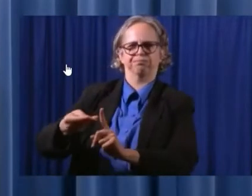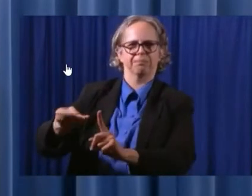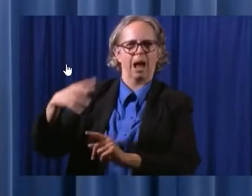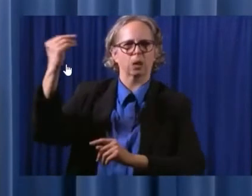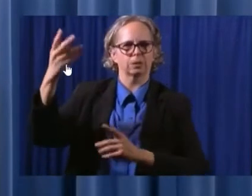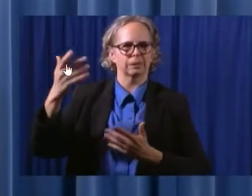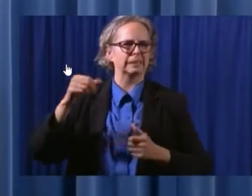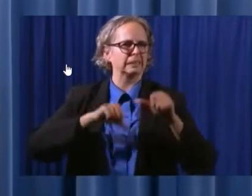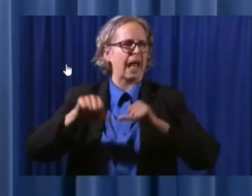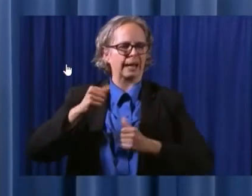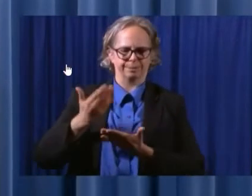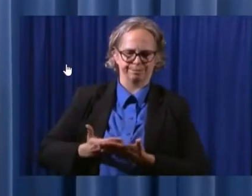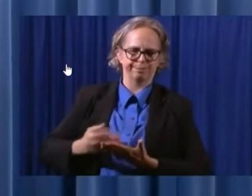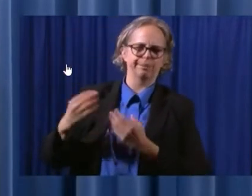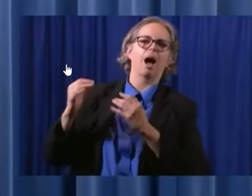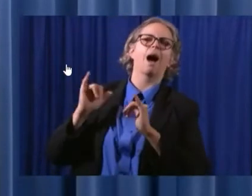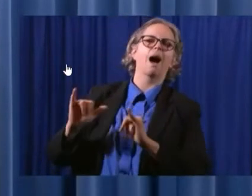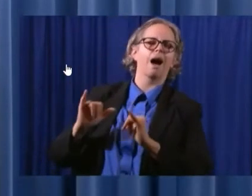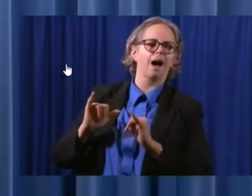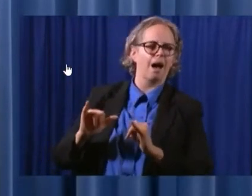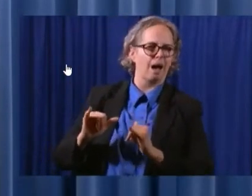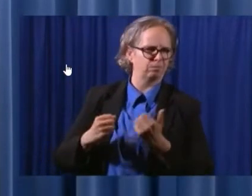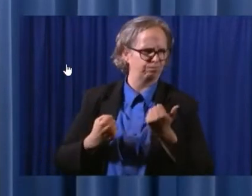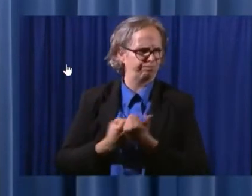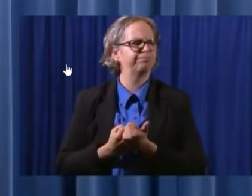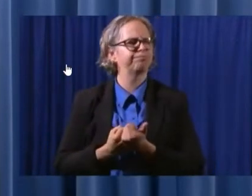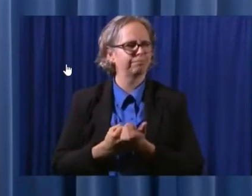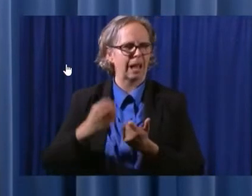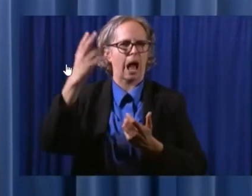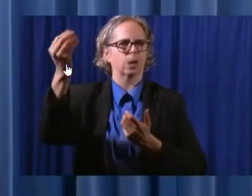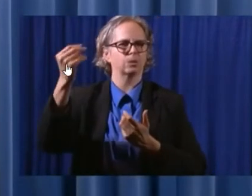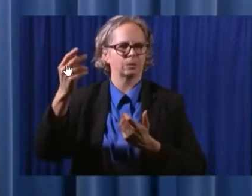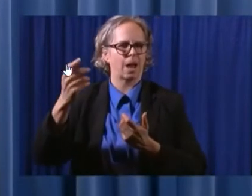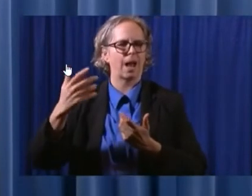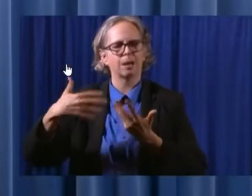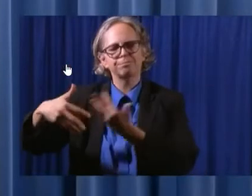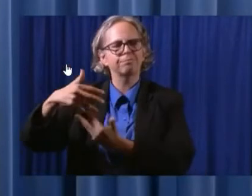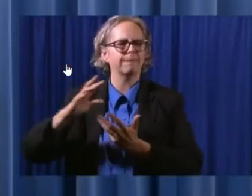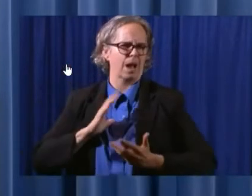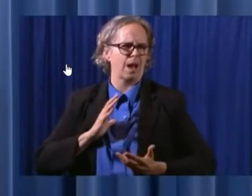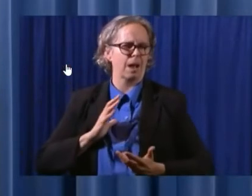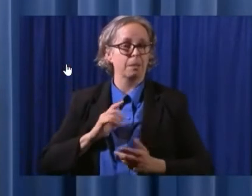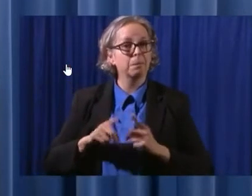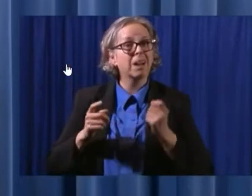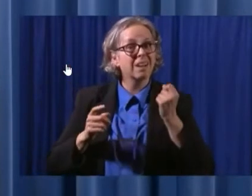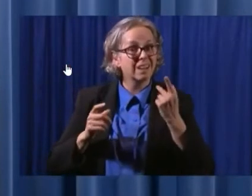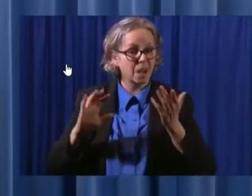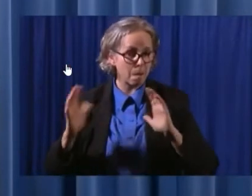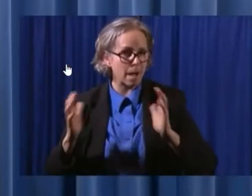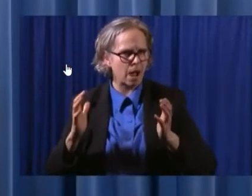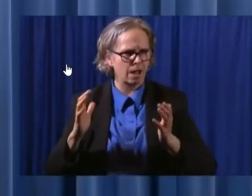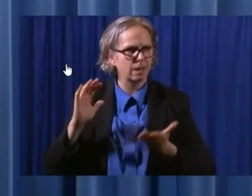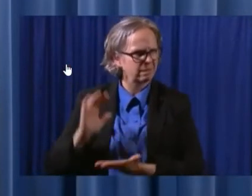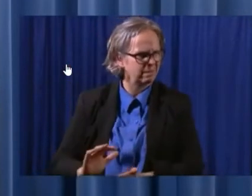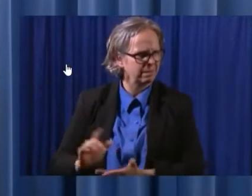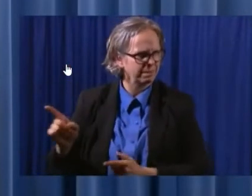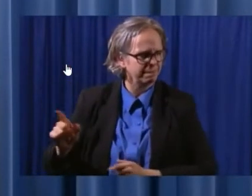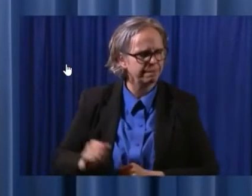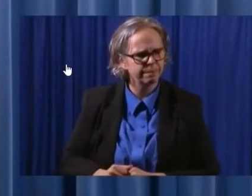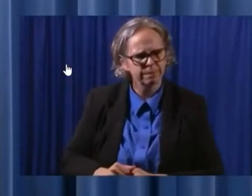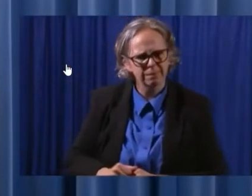consult explains that. And so anytime that we can get bars to expand